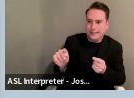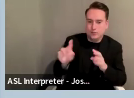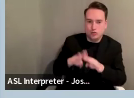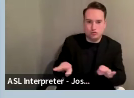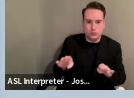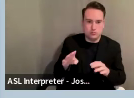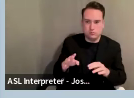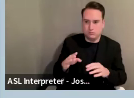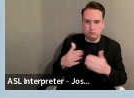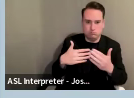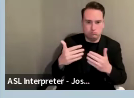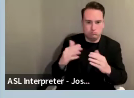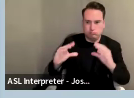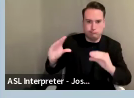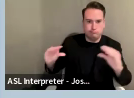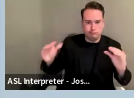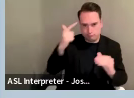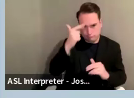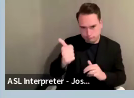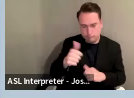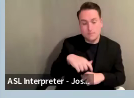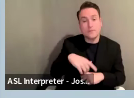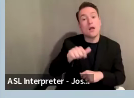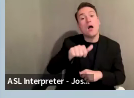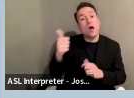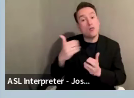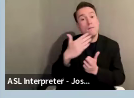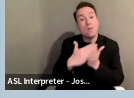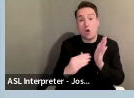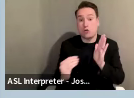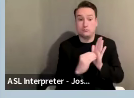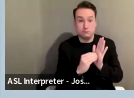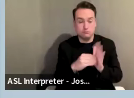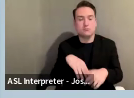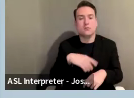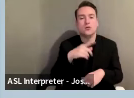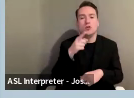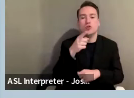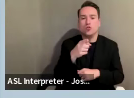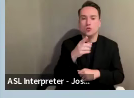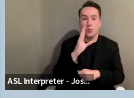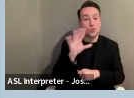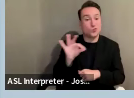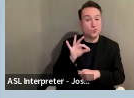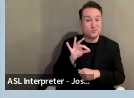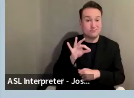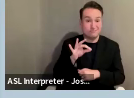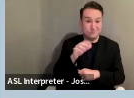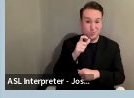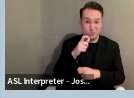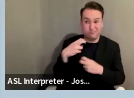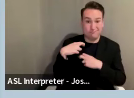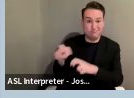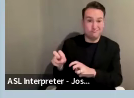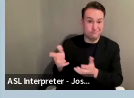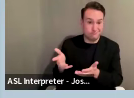proportions. And then the other part of this written document is going to say who you choose to do this for you one day when you're no longer here. You're